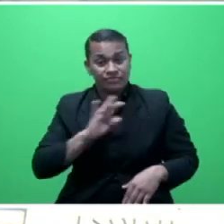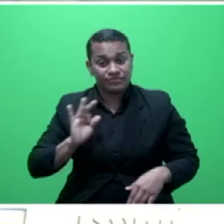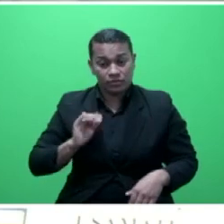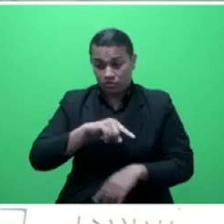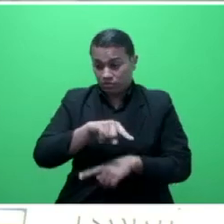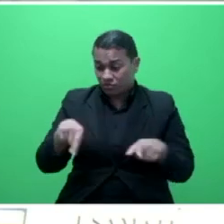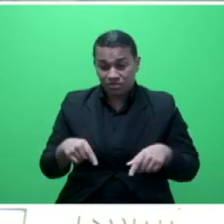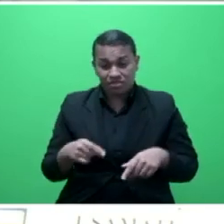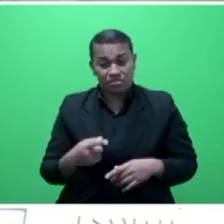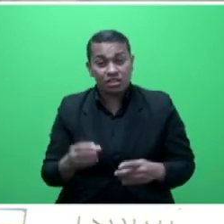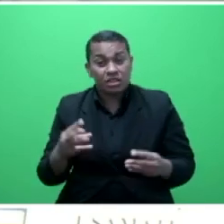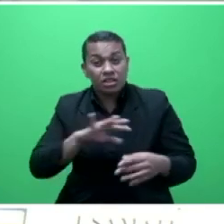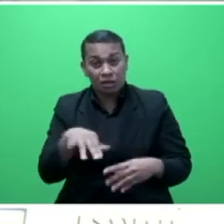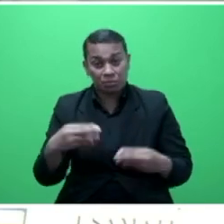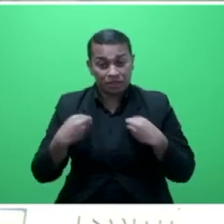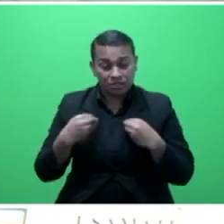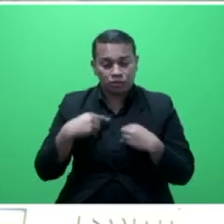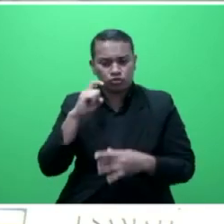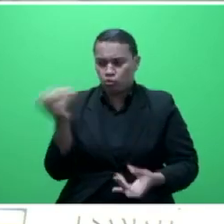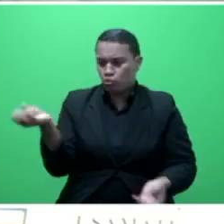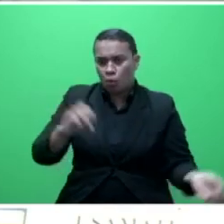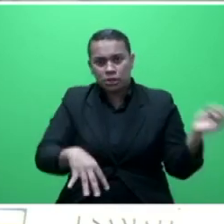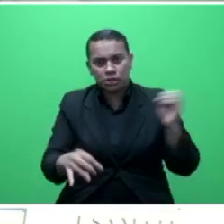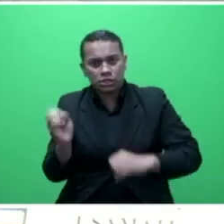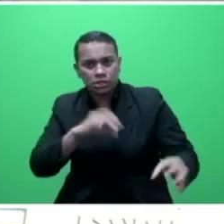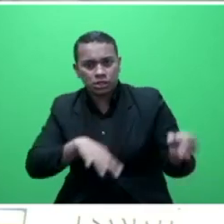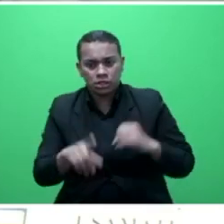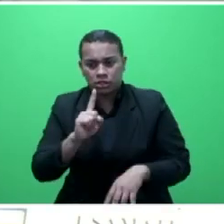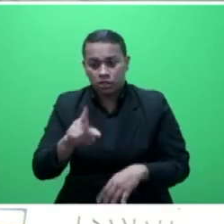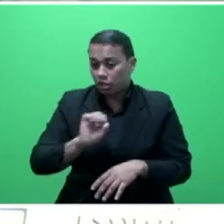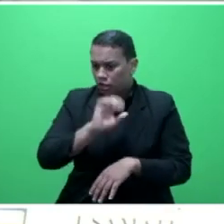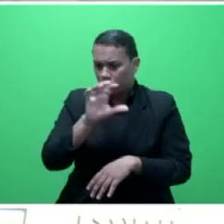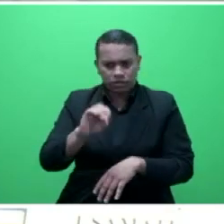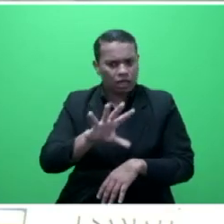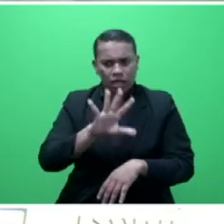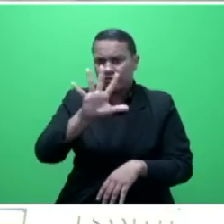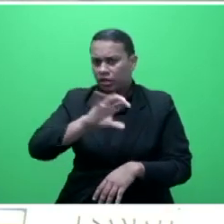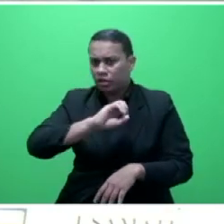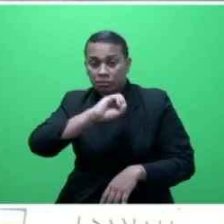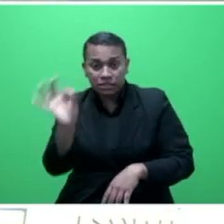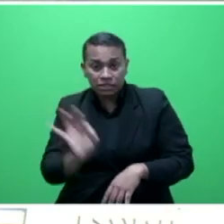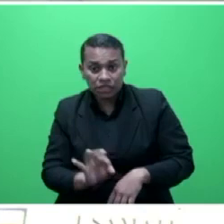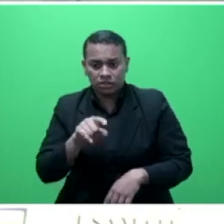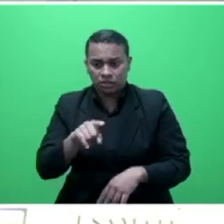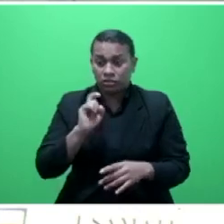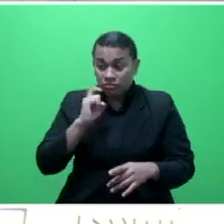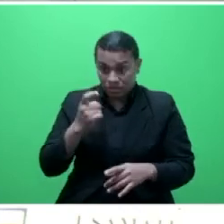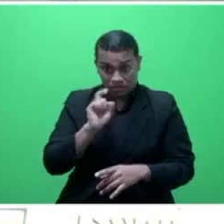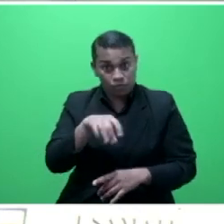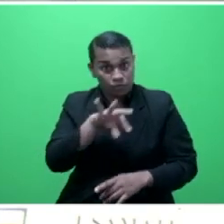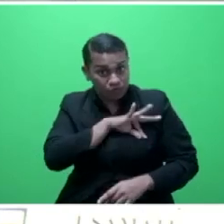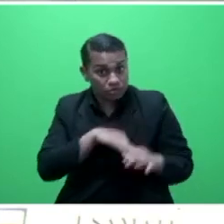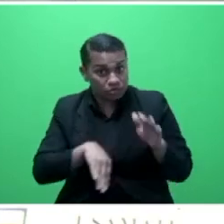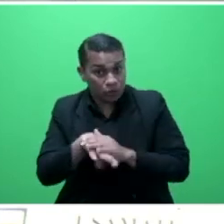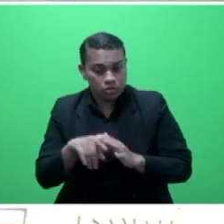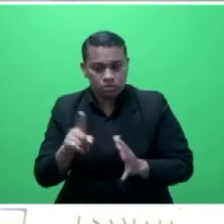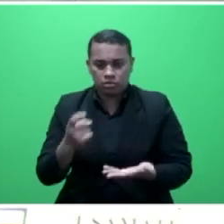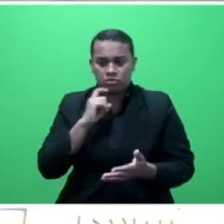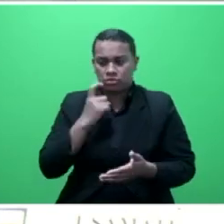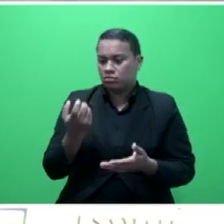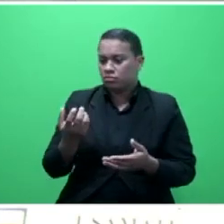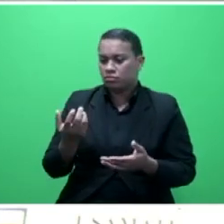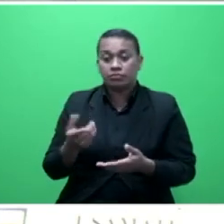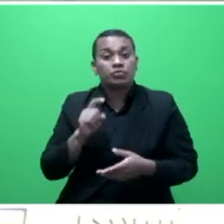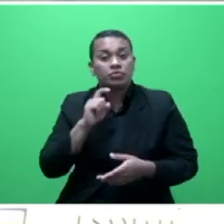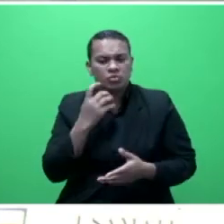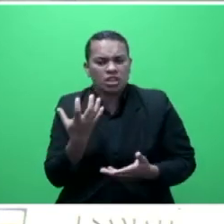and contribute more than 5% up to 10% will be given a generous 150% tax deduction backdated to 1 April